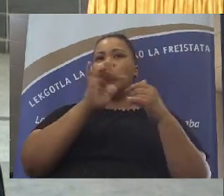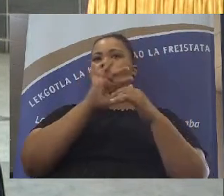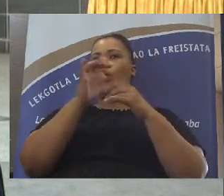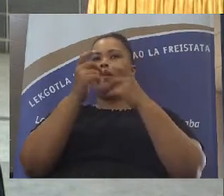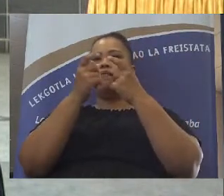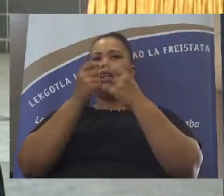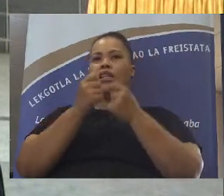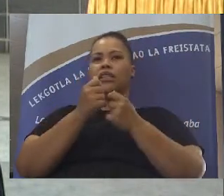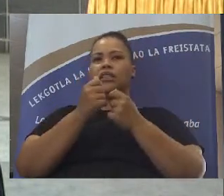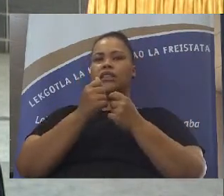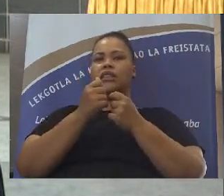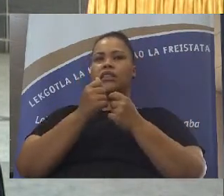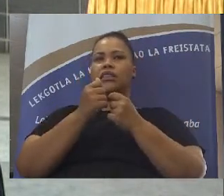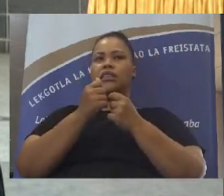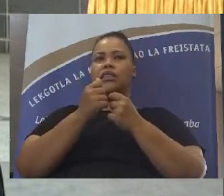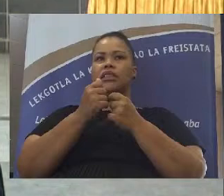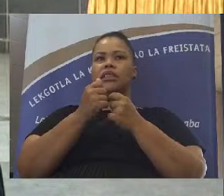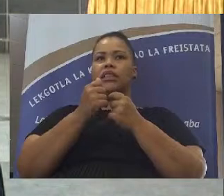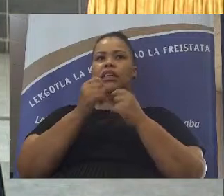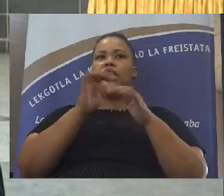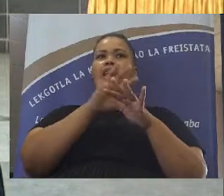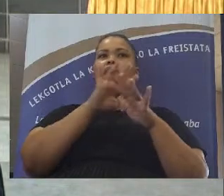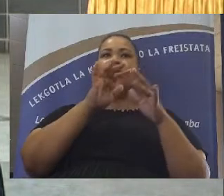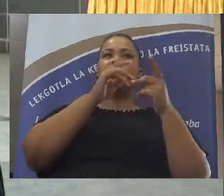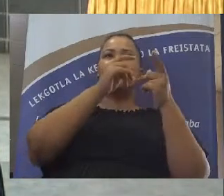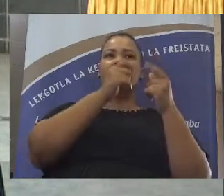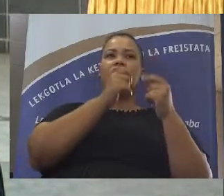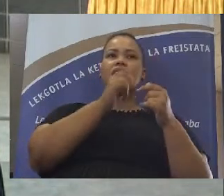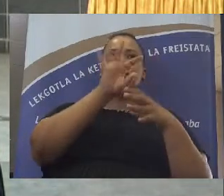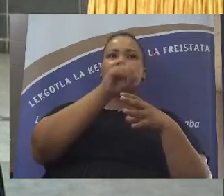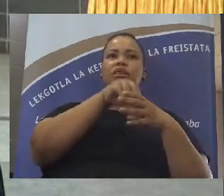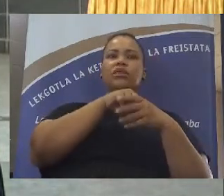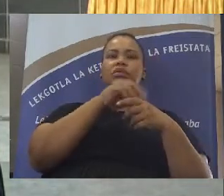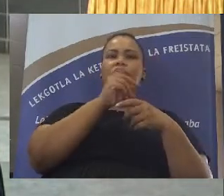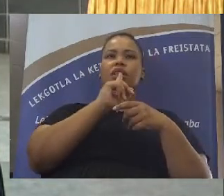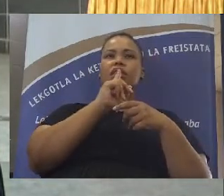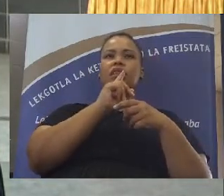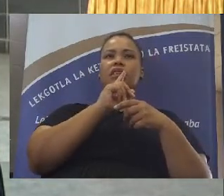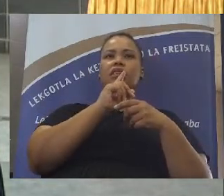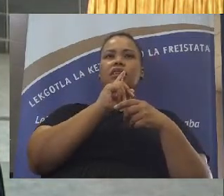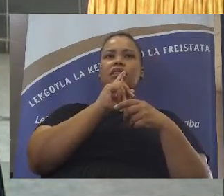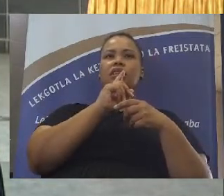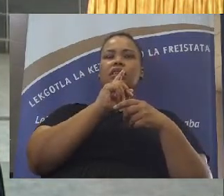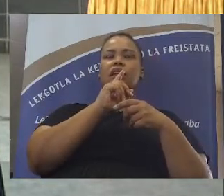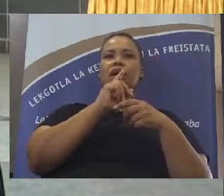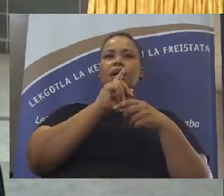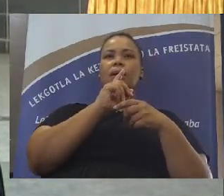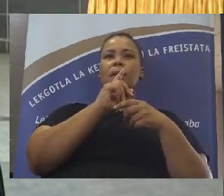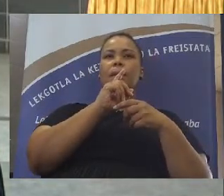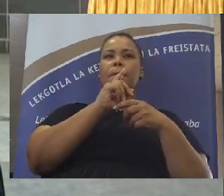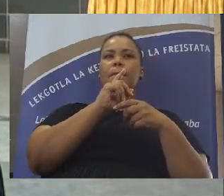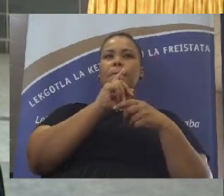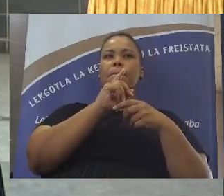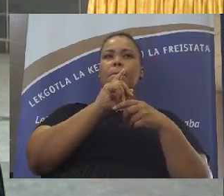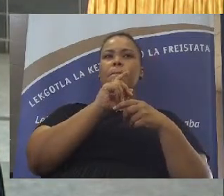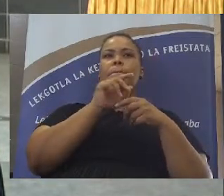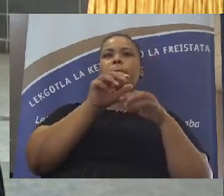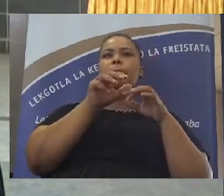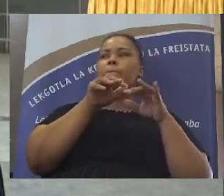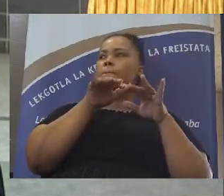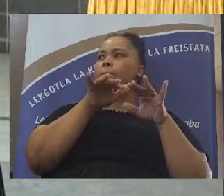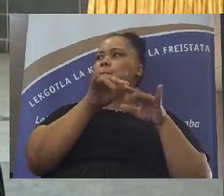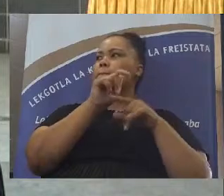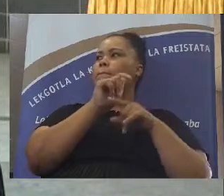part. What does the non-financial part consist of? Does it consist of people being